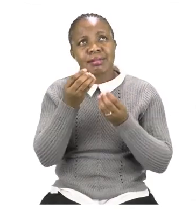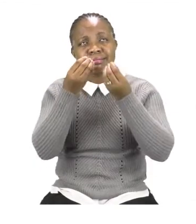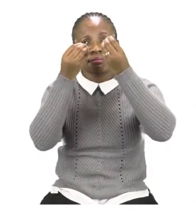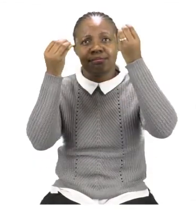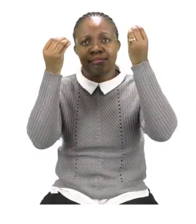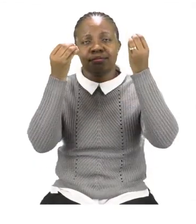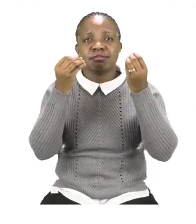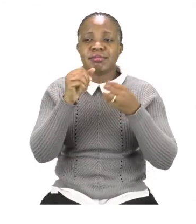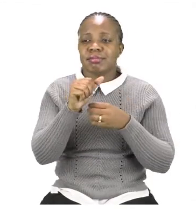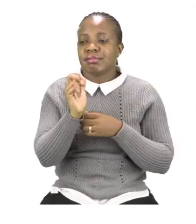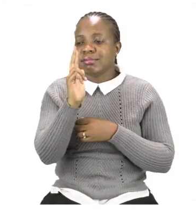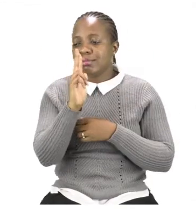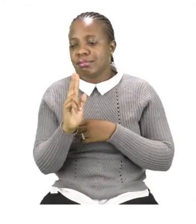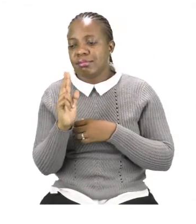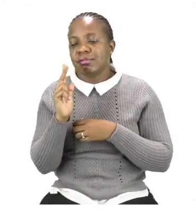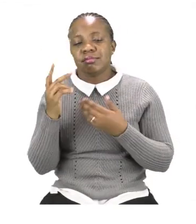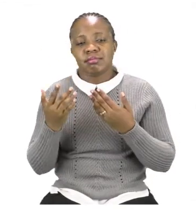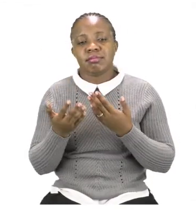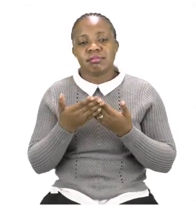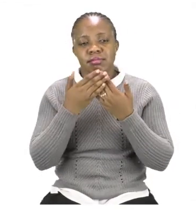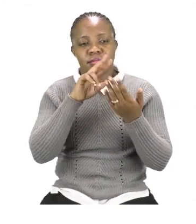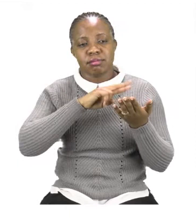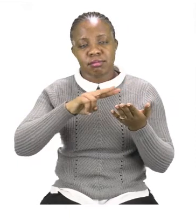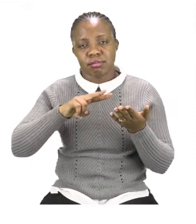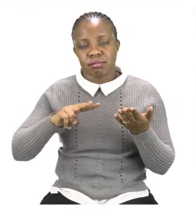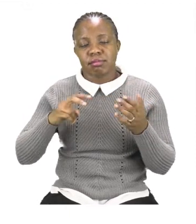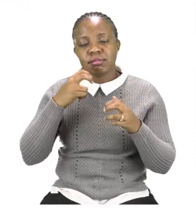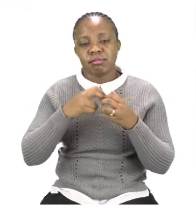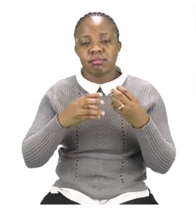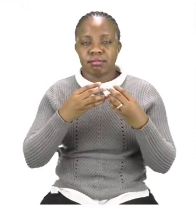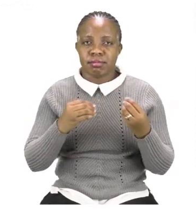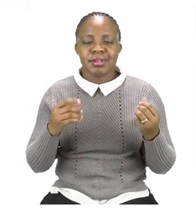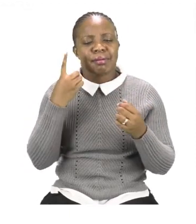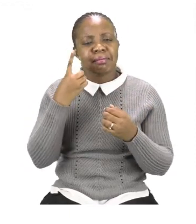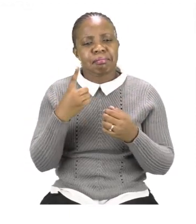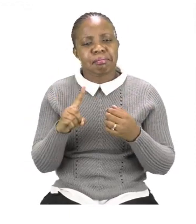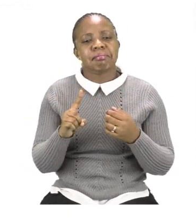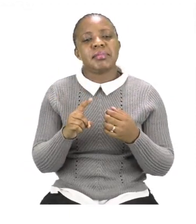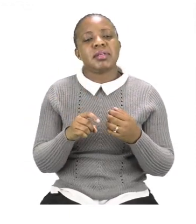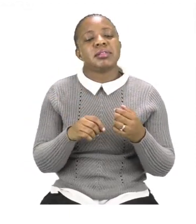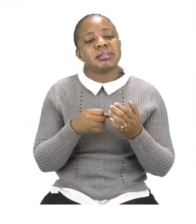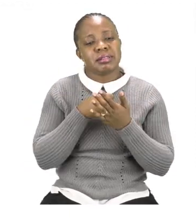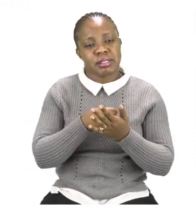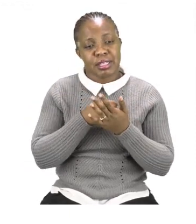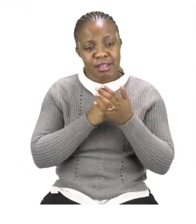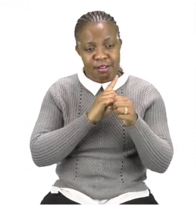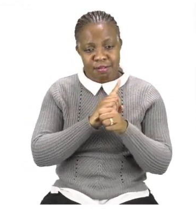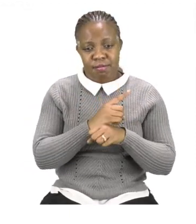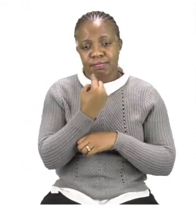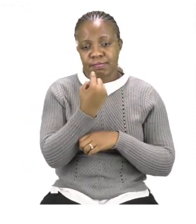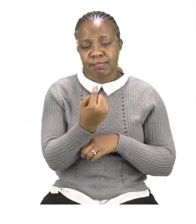to read the problem-solving sum for you. But try to work it out by